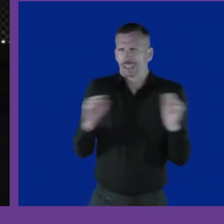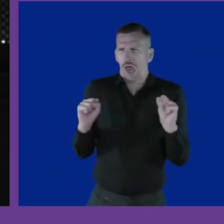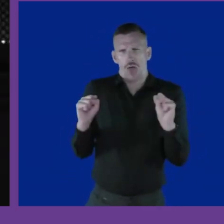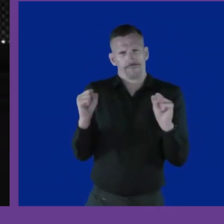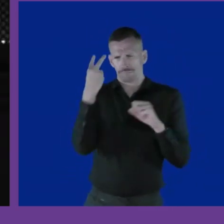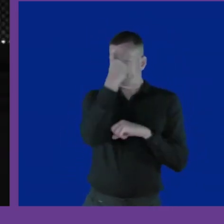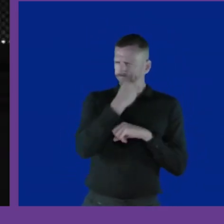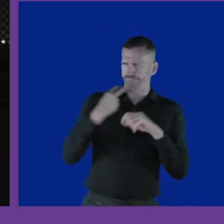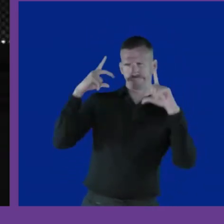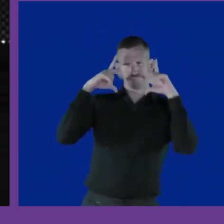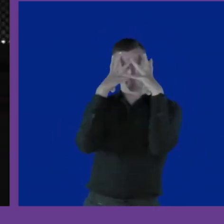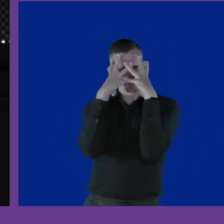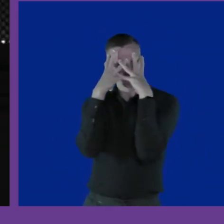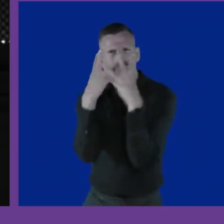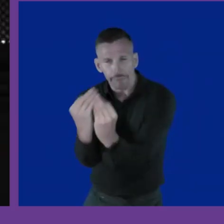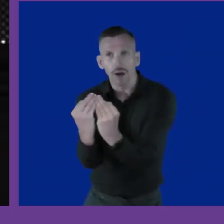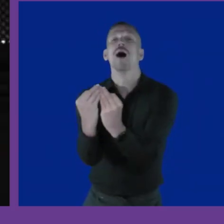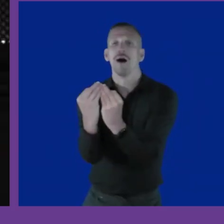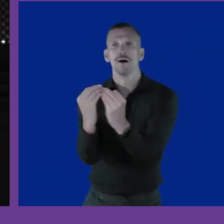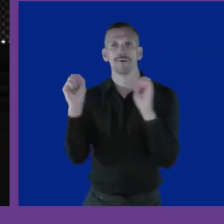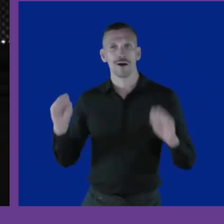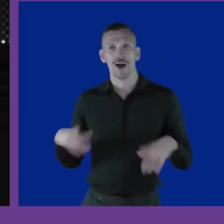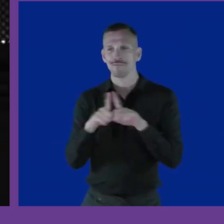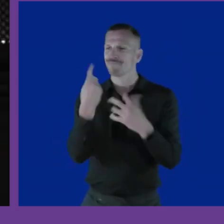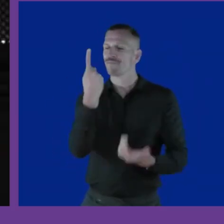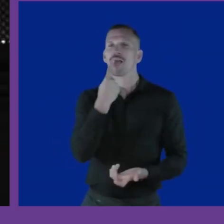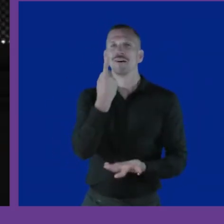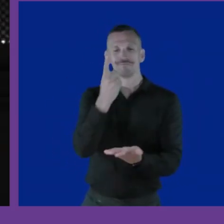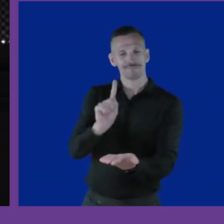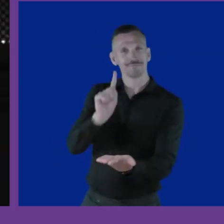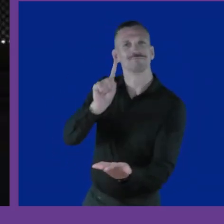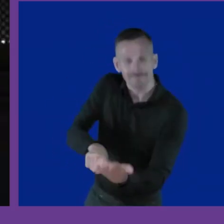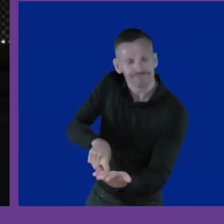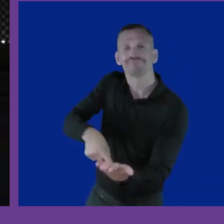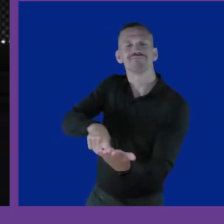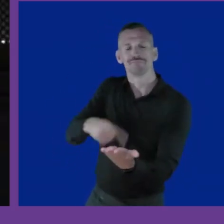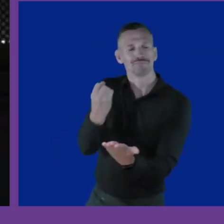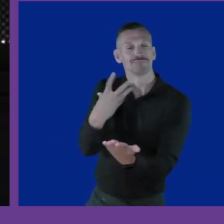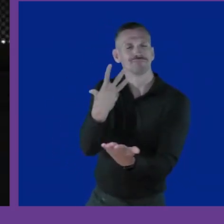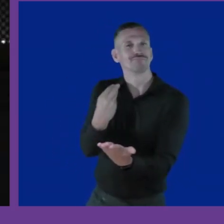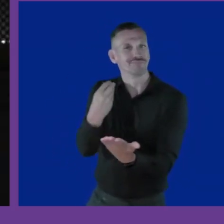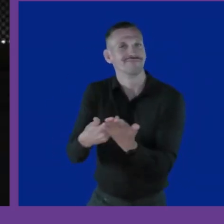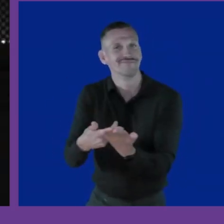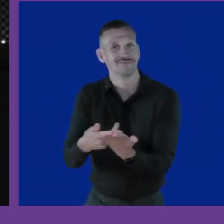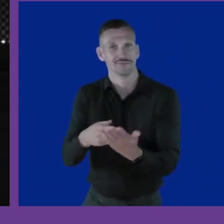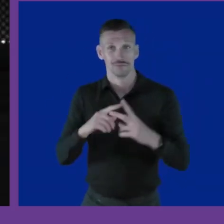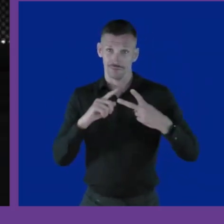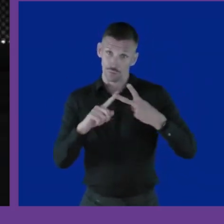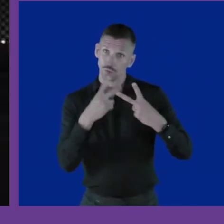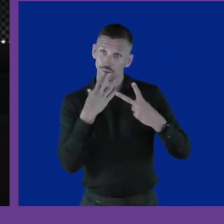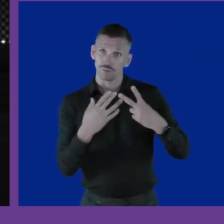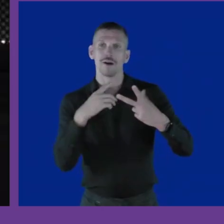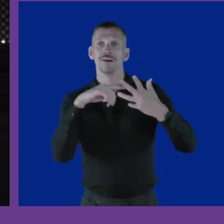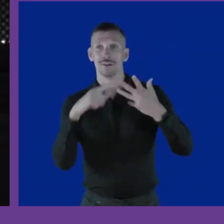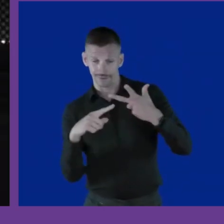transaction with the fingerprint on the card. So that's quite exciting. And then lastly, what the